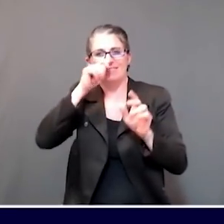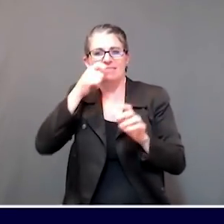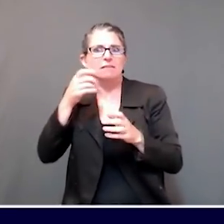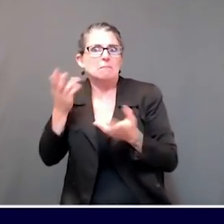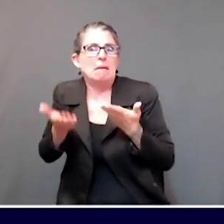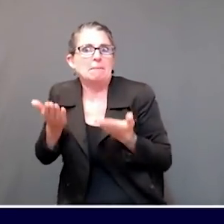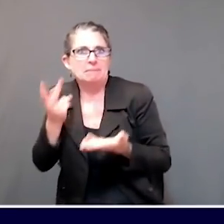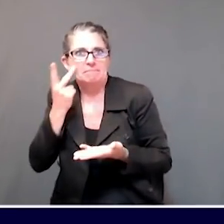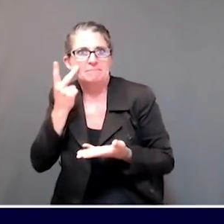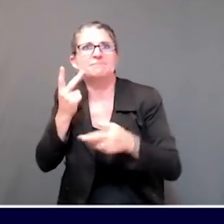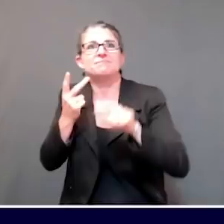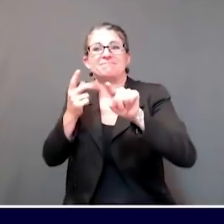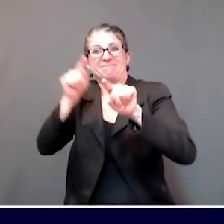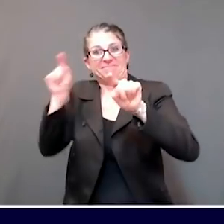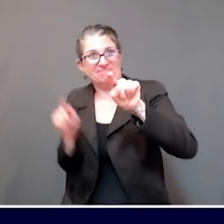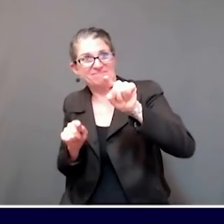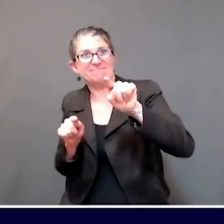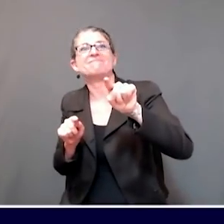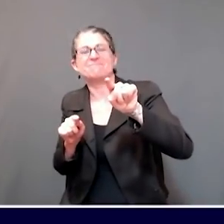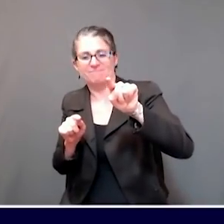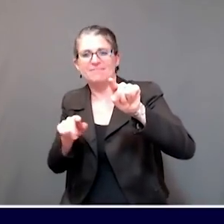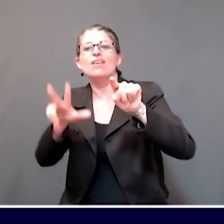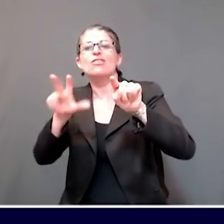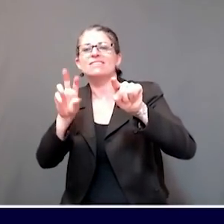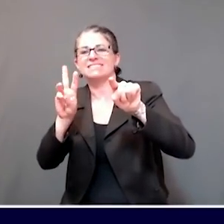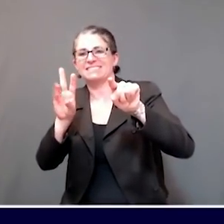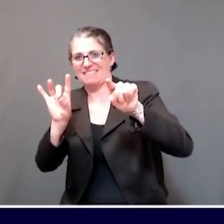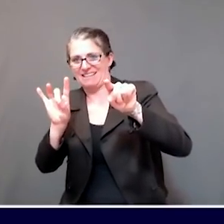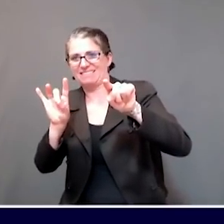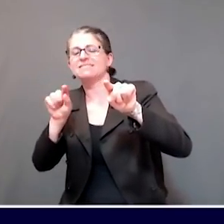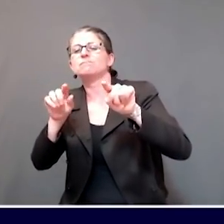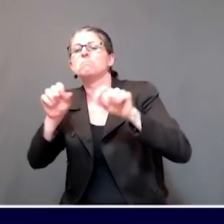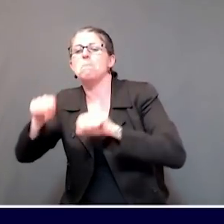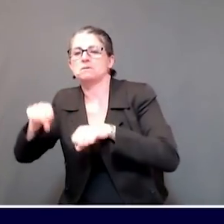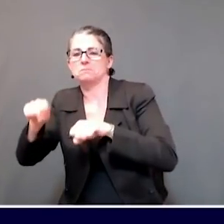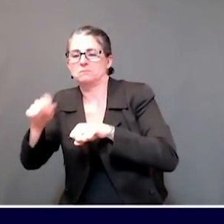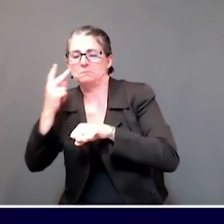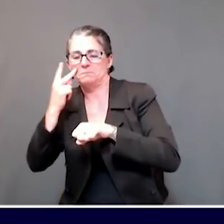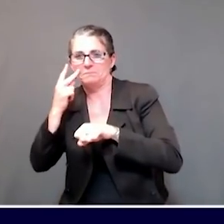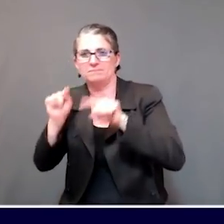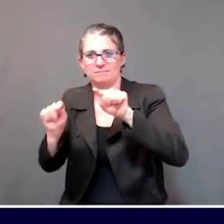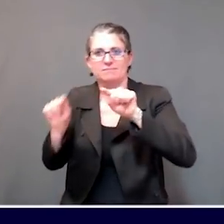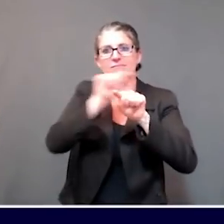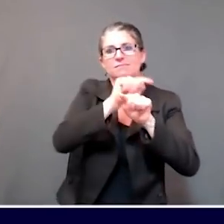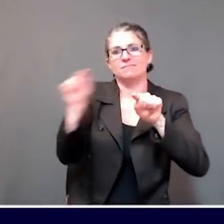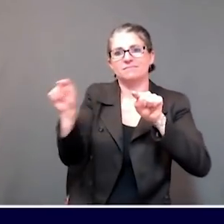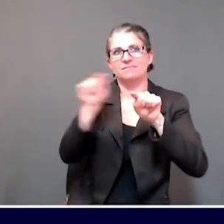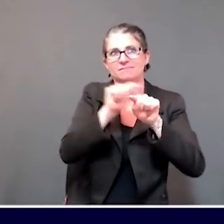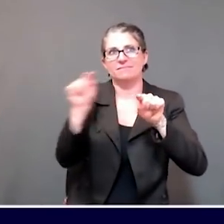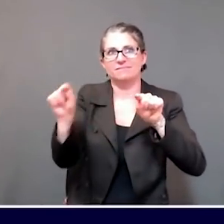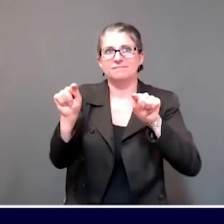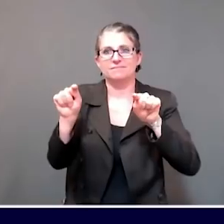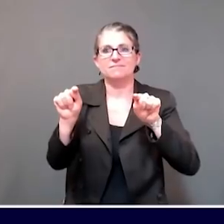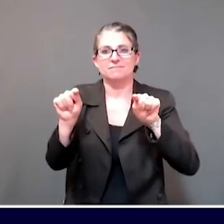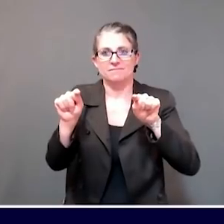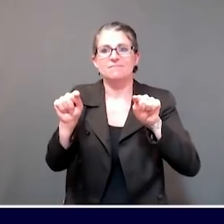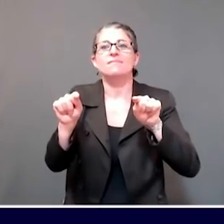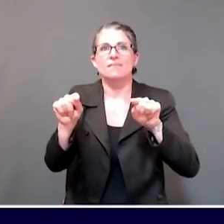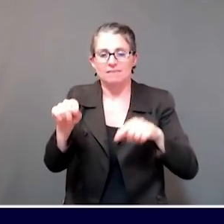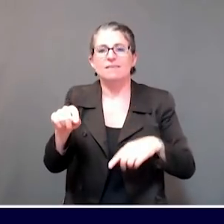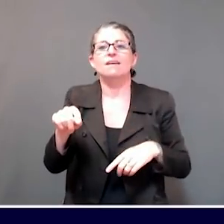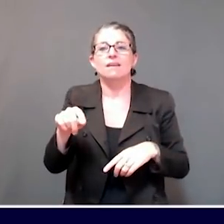are currently 17 individuals in the hospital. That's a decrease of 1 since yesterday. Of those